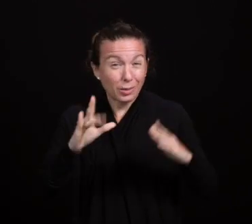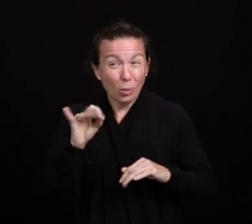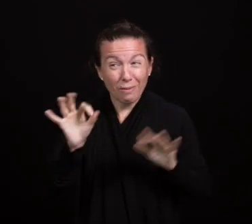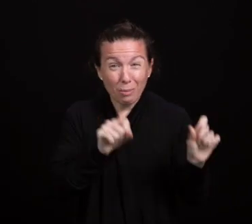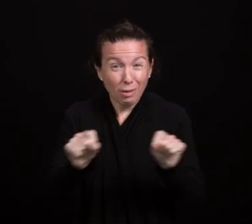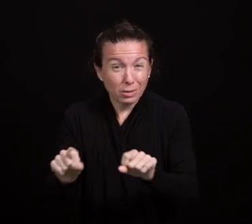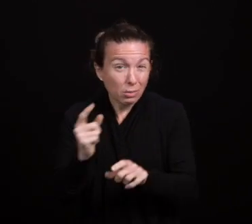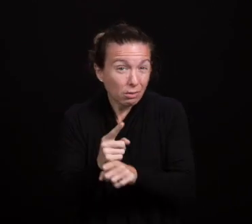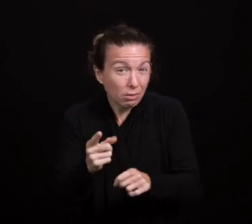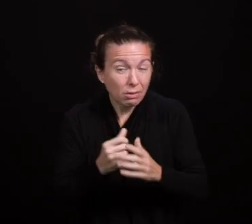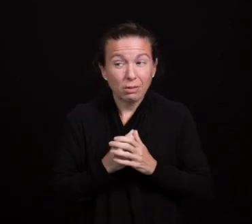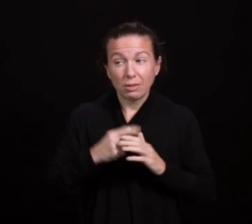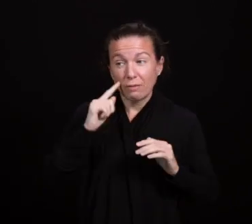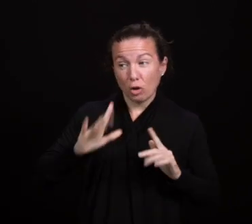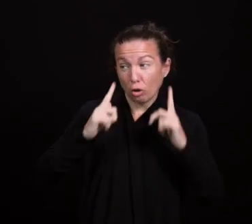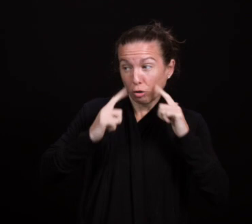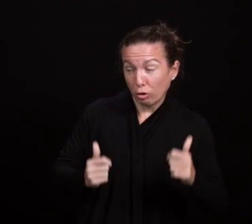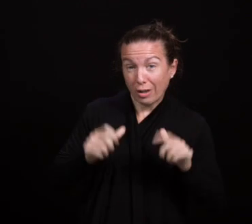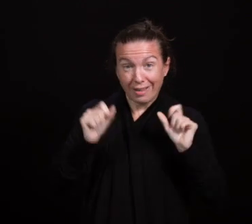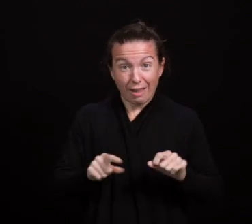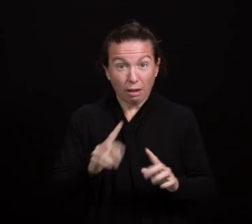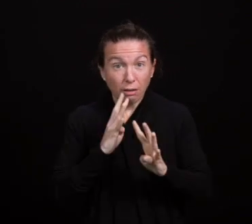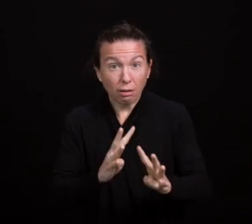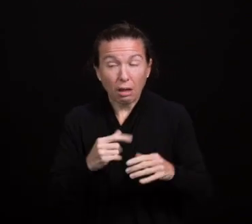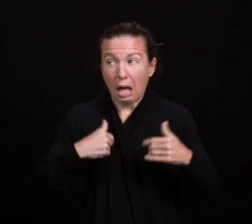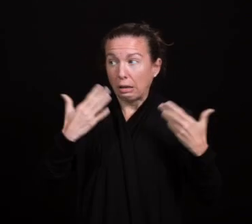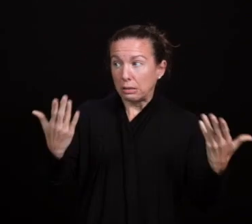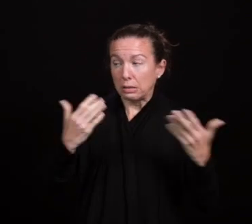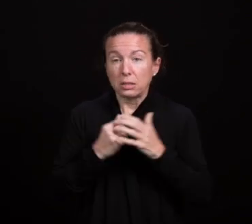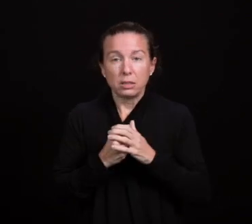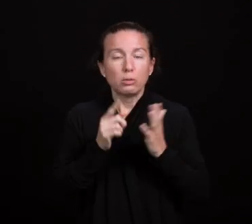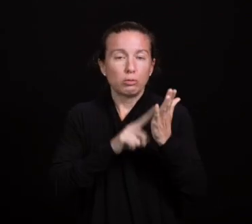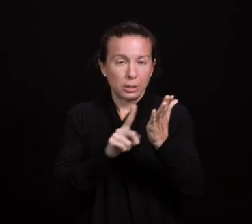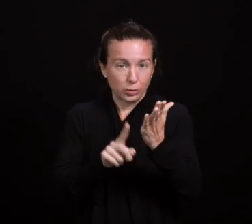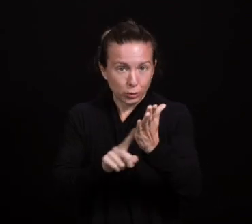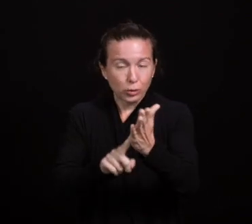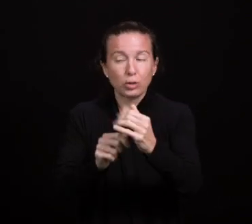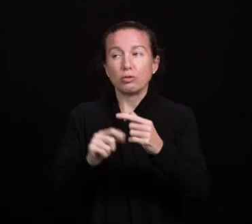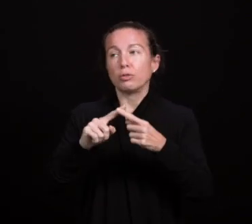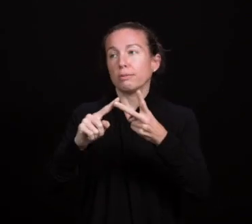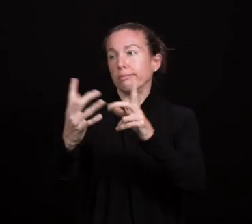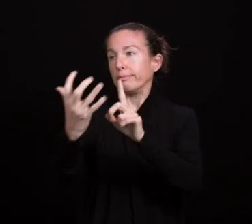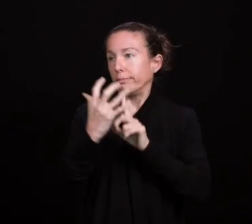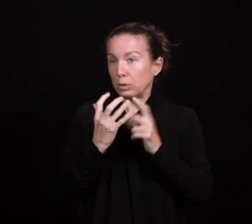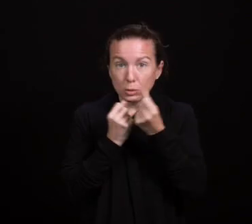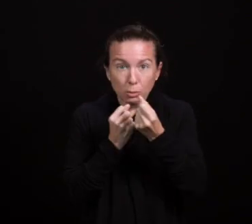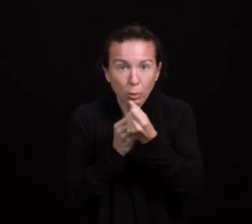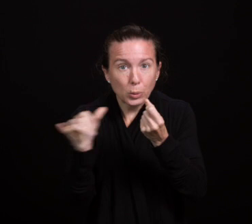level of hearing loss. So we had to do a lot of research. We had a lot of support.